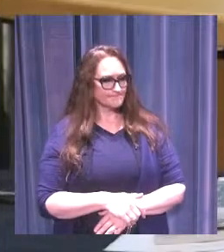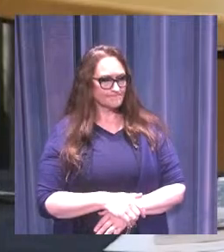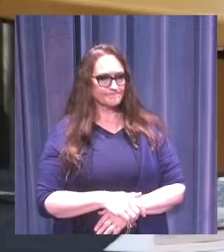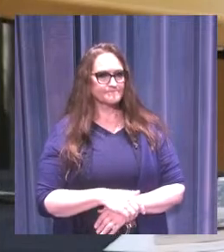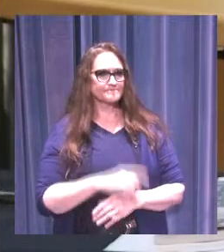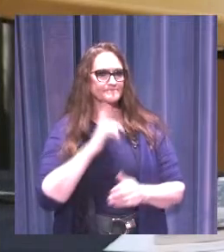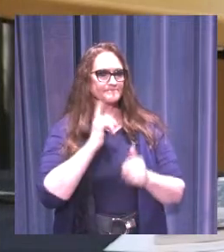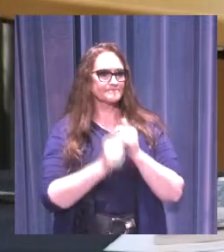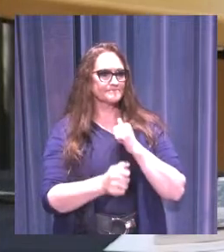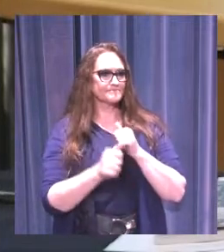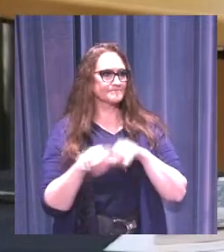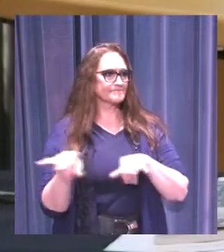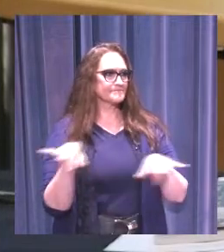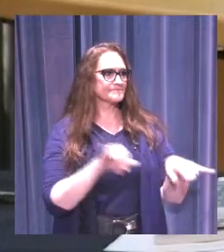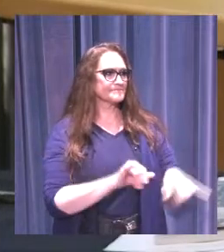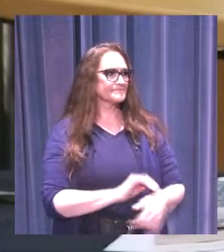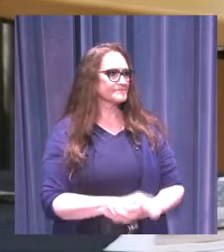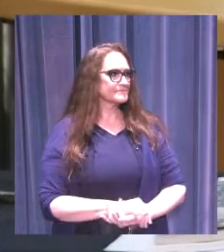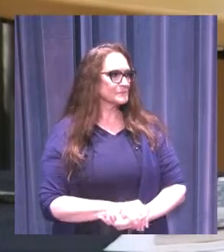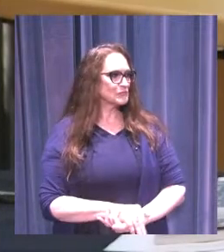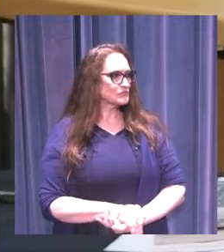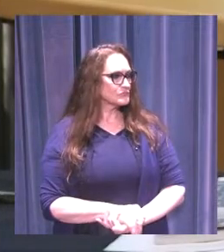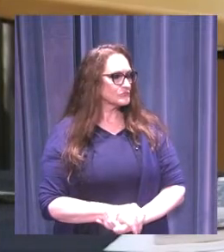it, passed unanimously.